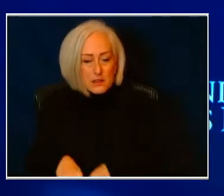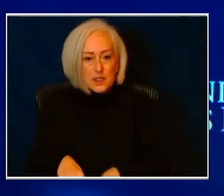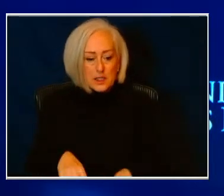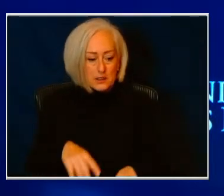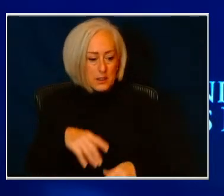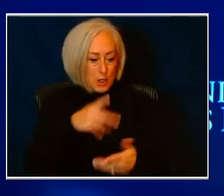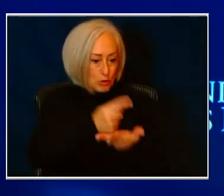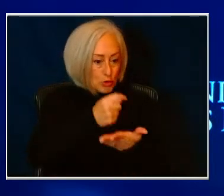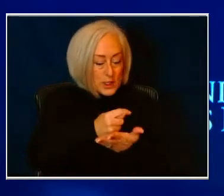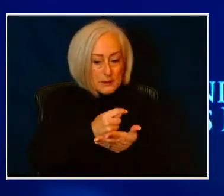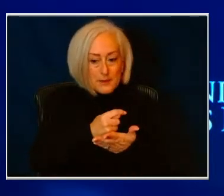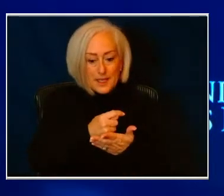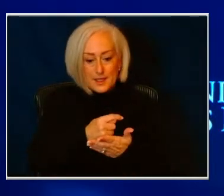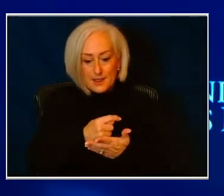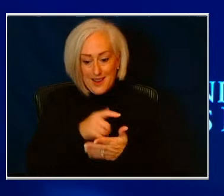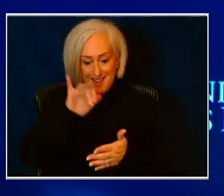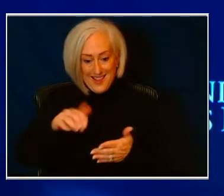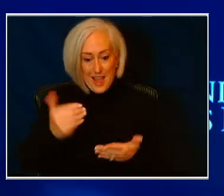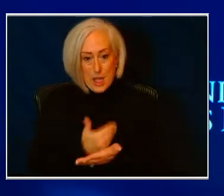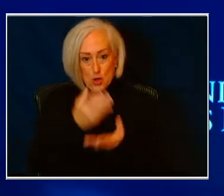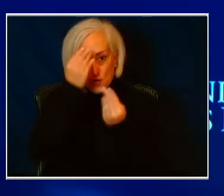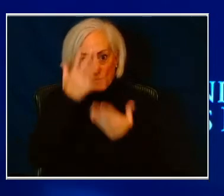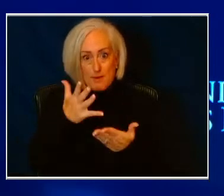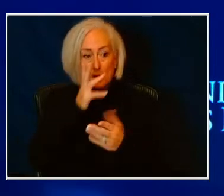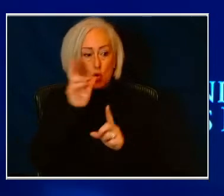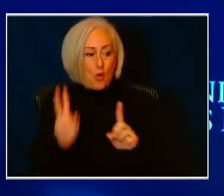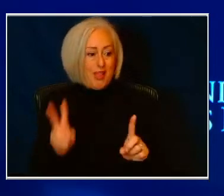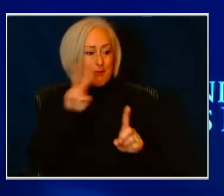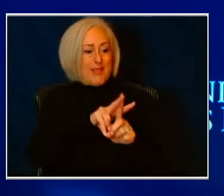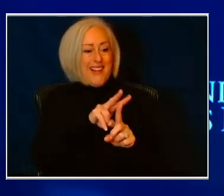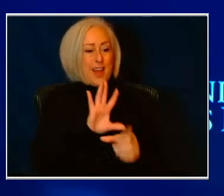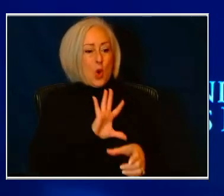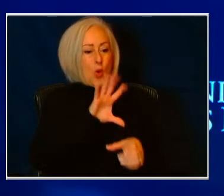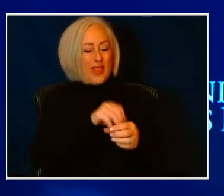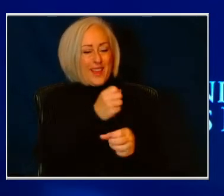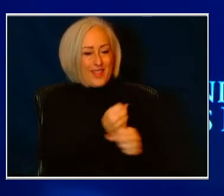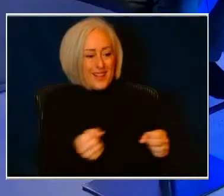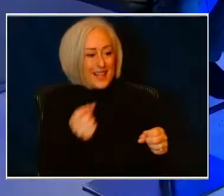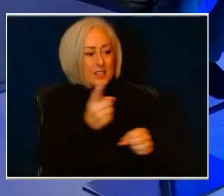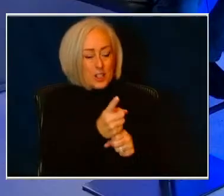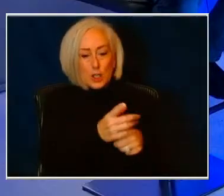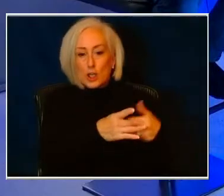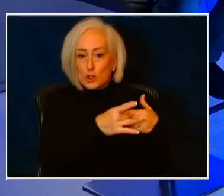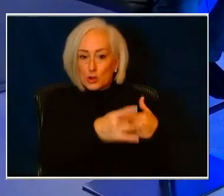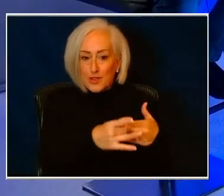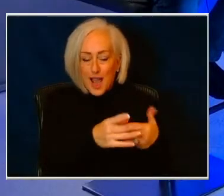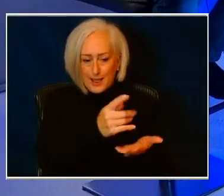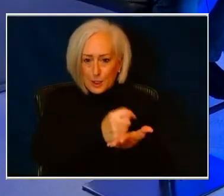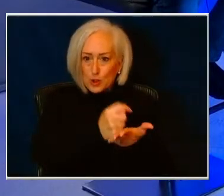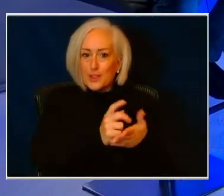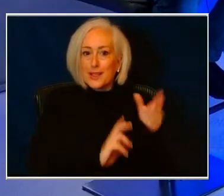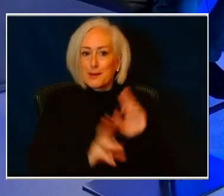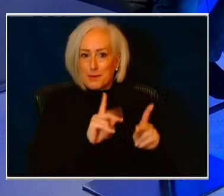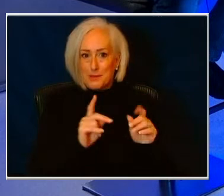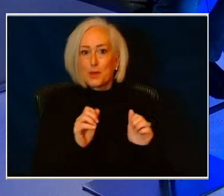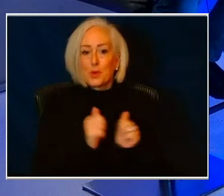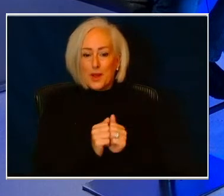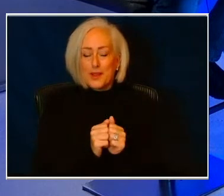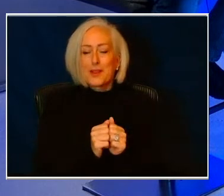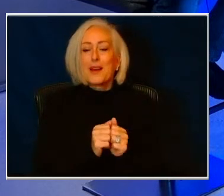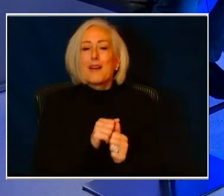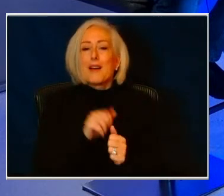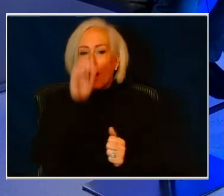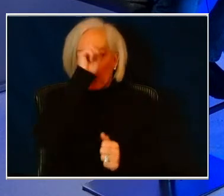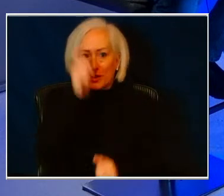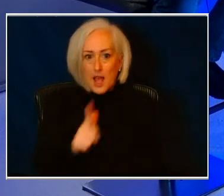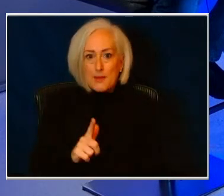information in the next year to really change how we diagnose and treat patients with Alzheimer's. Also on the soon horizon is a soon-to-be medication approved by the